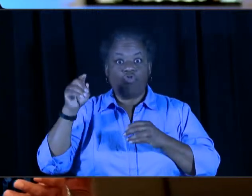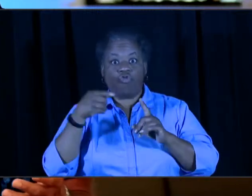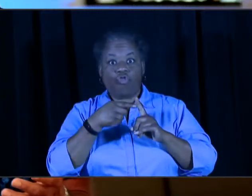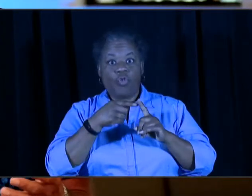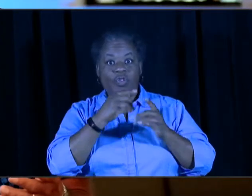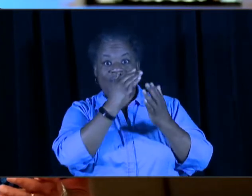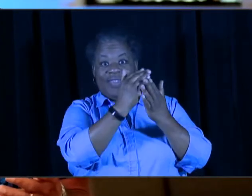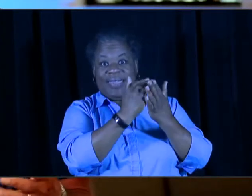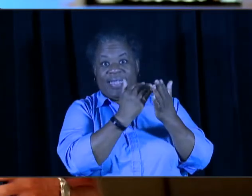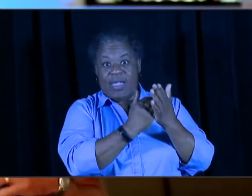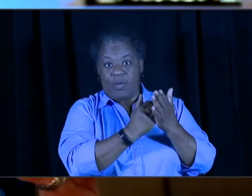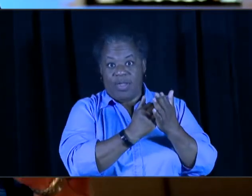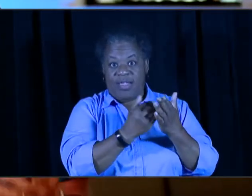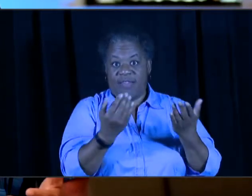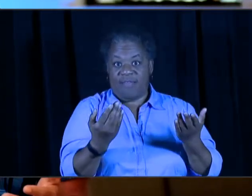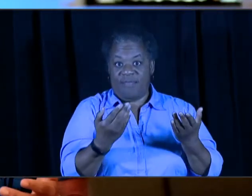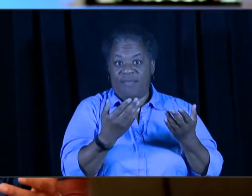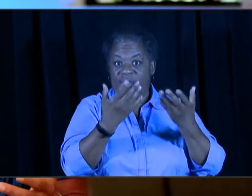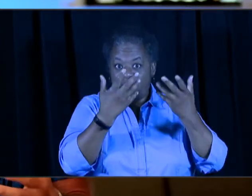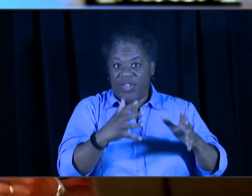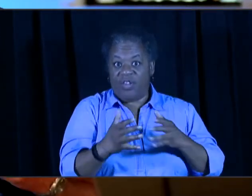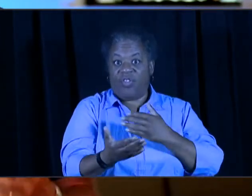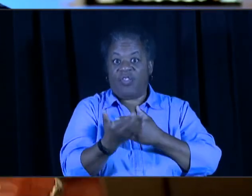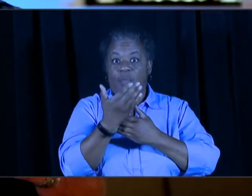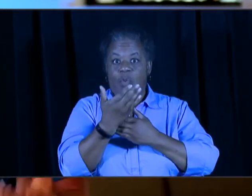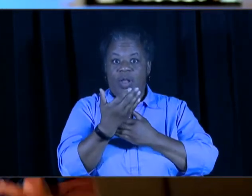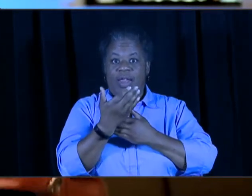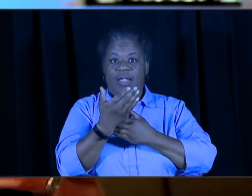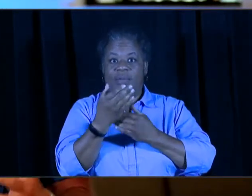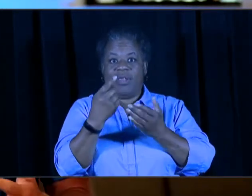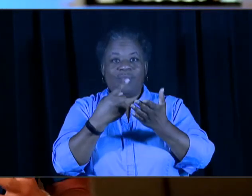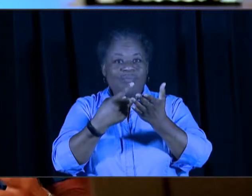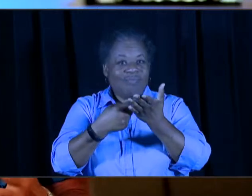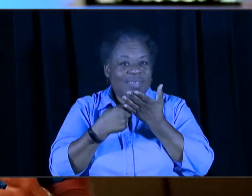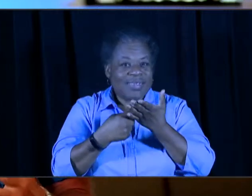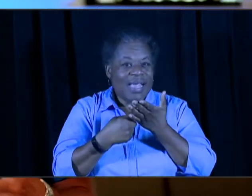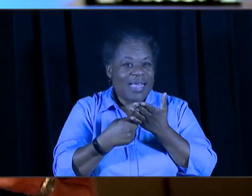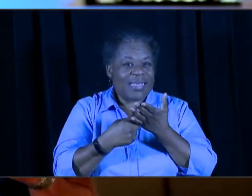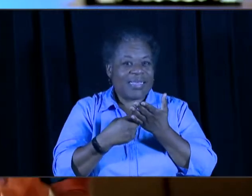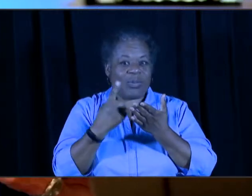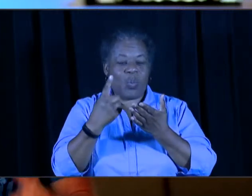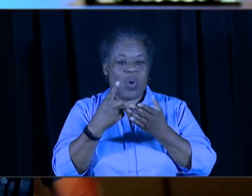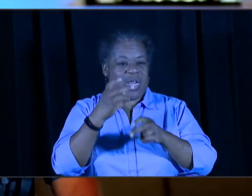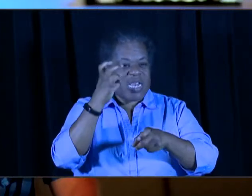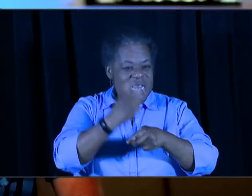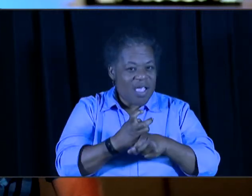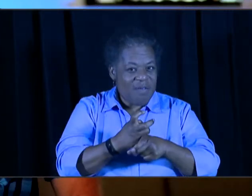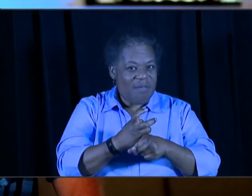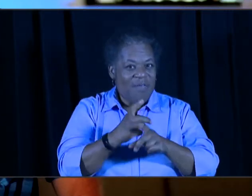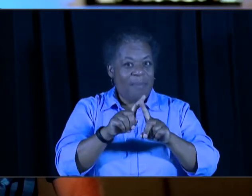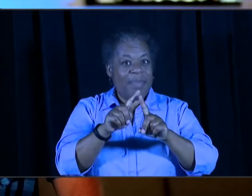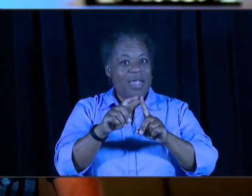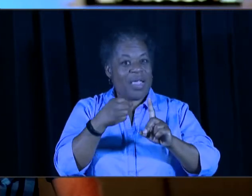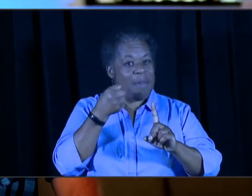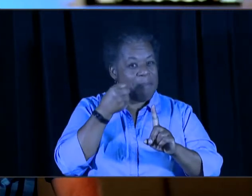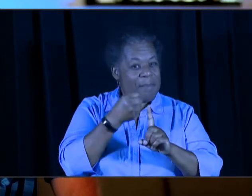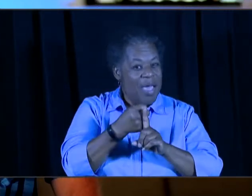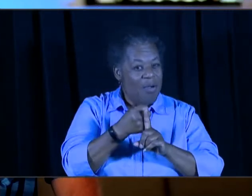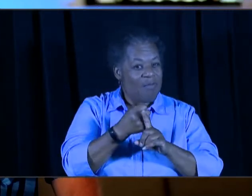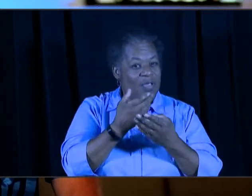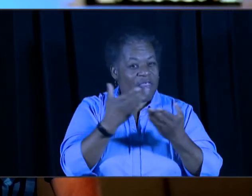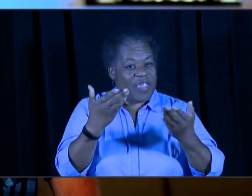what may be one of the most difficult and yet most powerful things that human beings can do for one